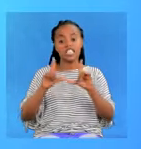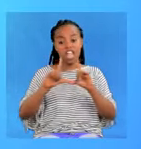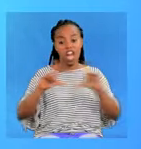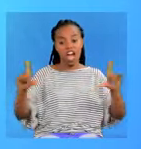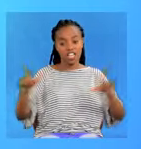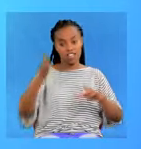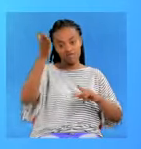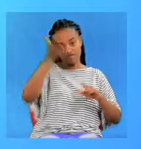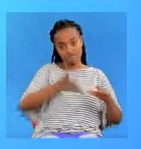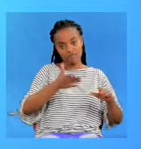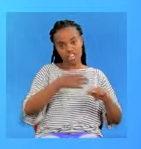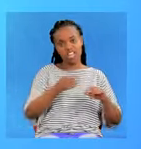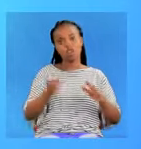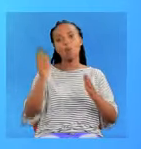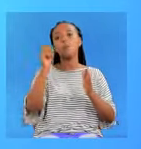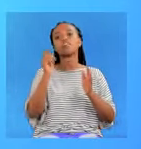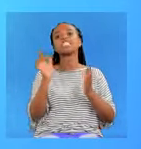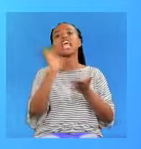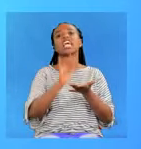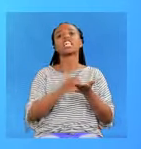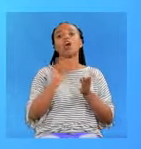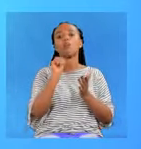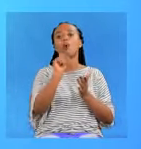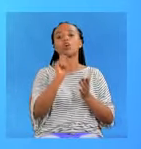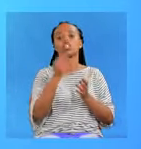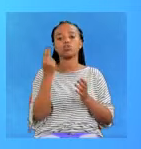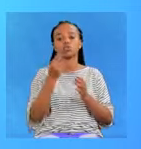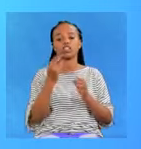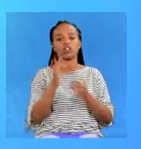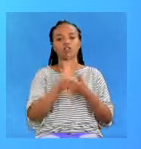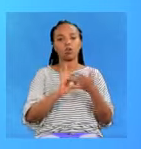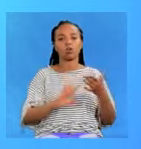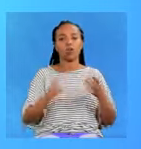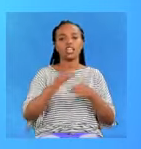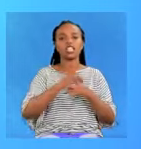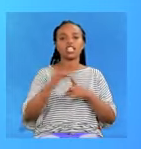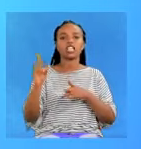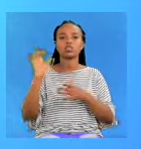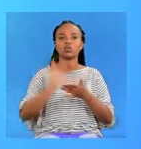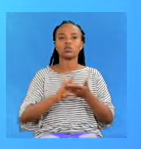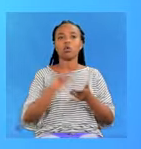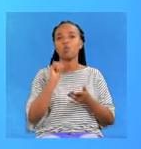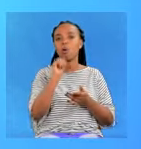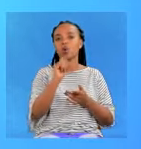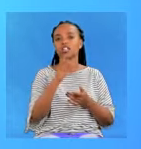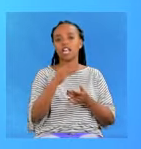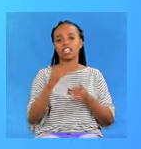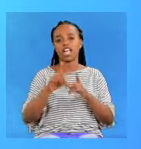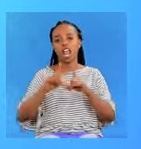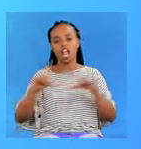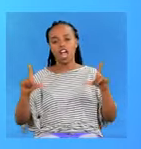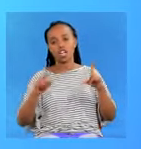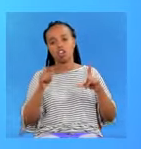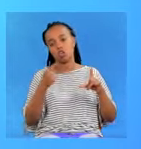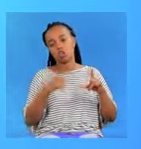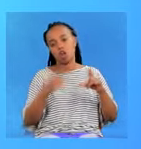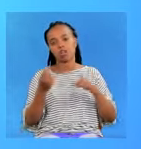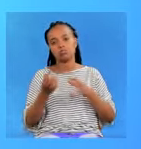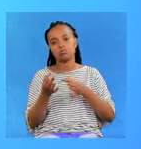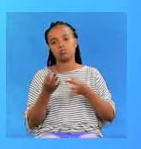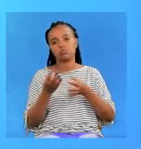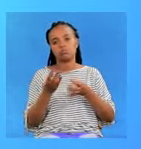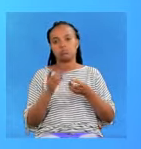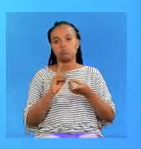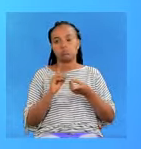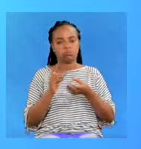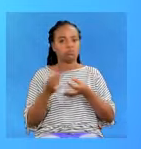point. So, using the formula, the distance between a point and a line, we can determine the